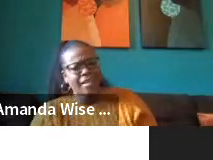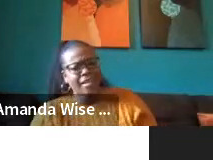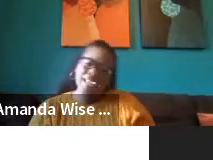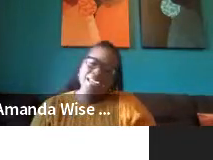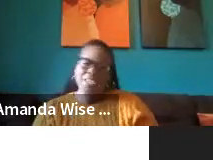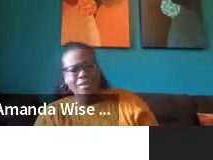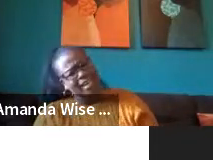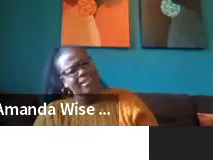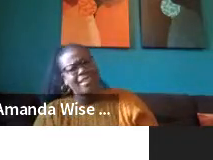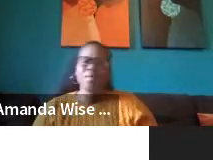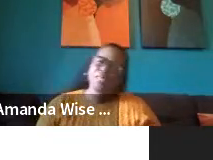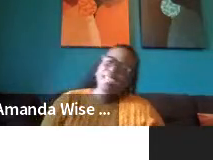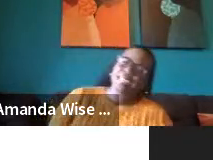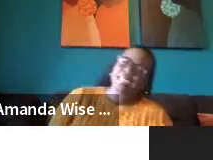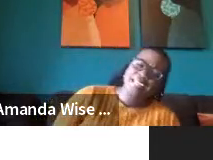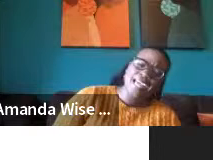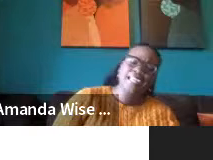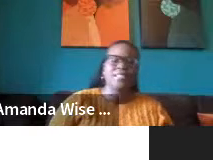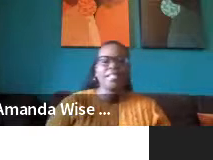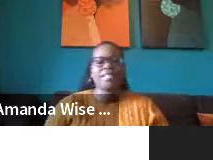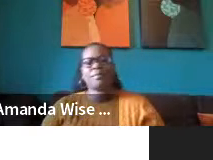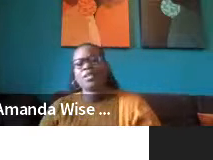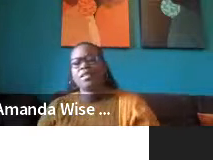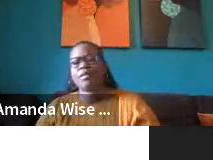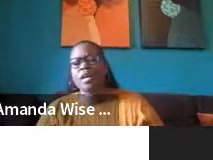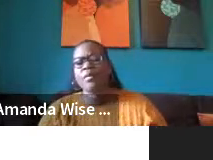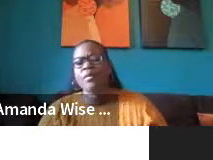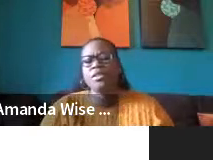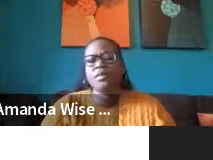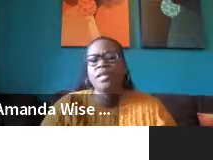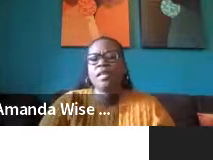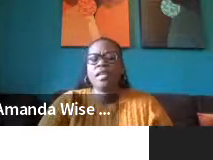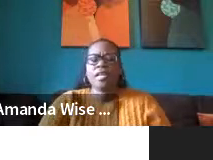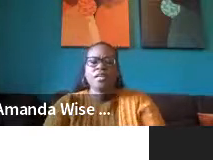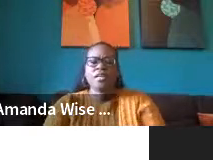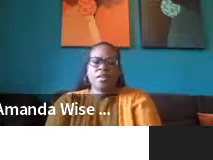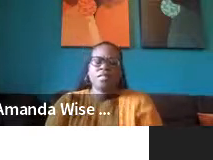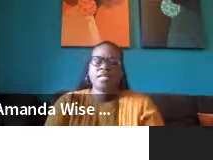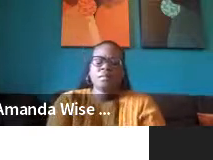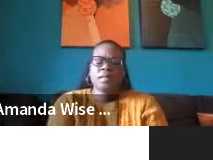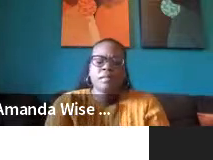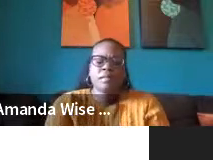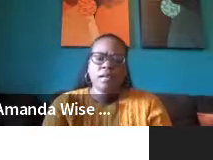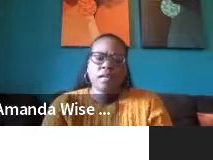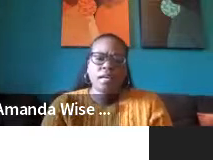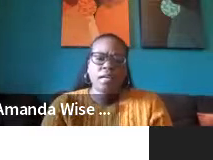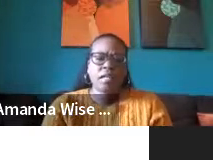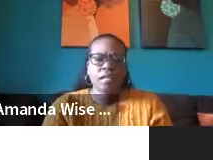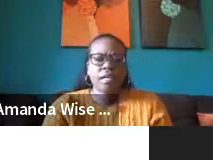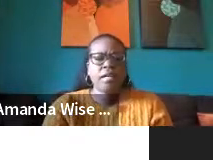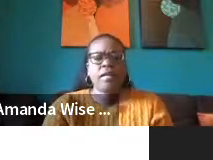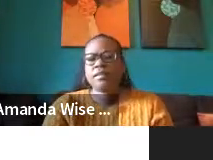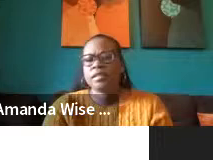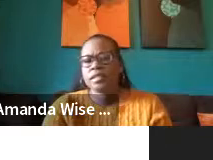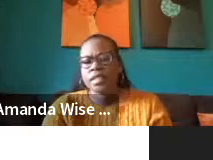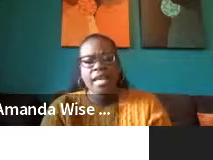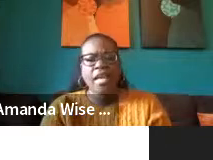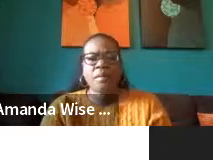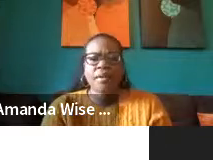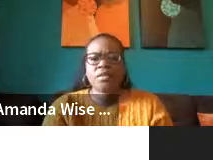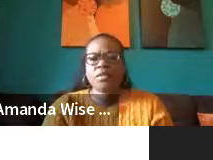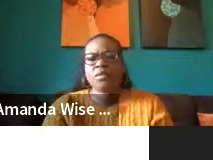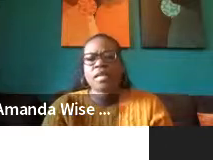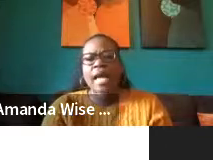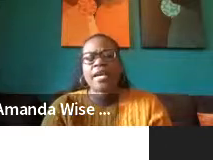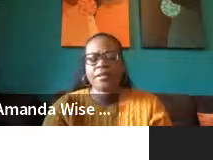blurry? You can kind of see them, you kind of cannot. So let's make sure that we're always doing, you know, things with clear